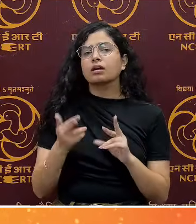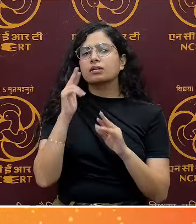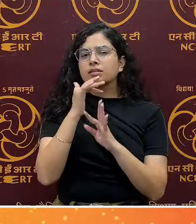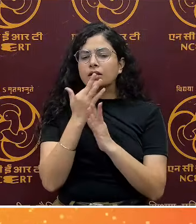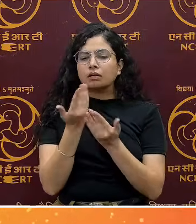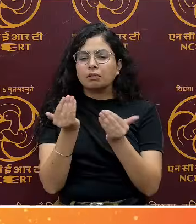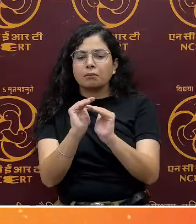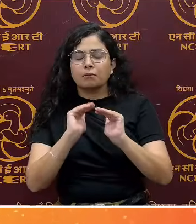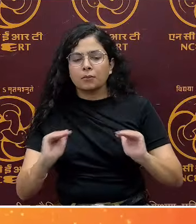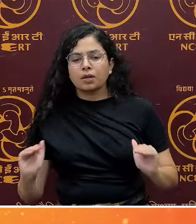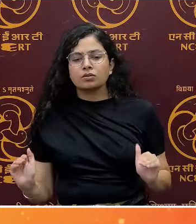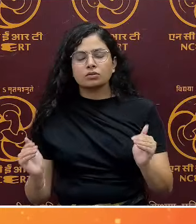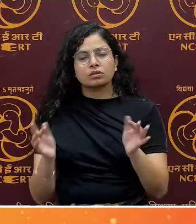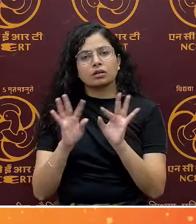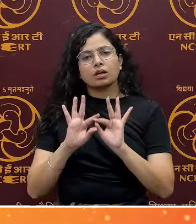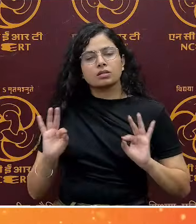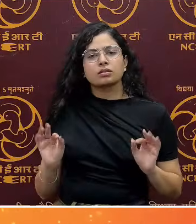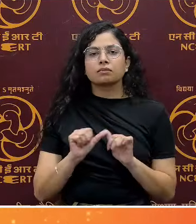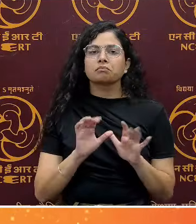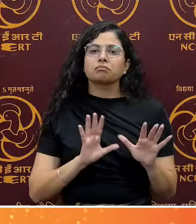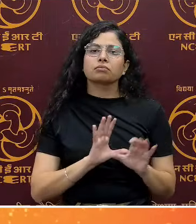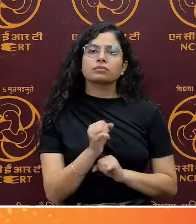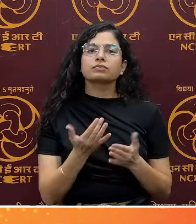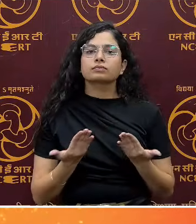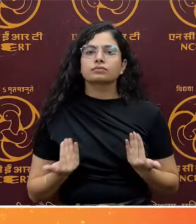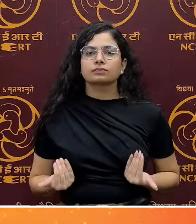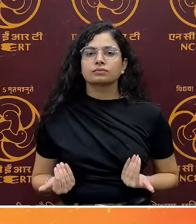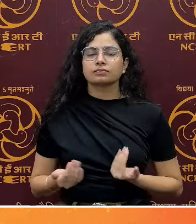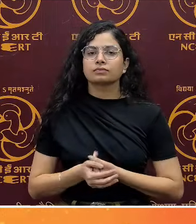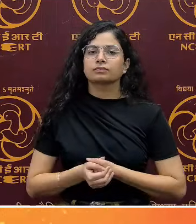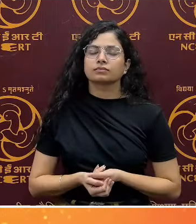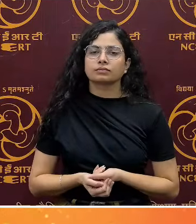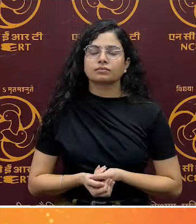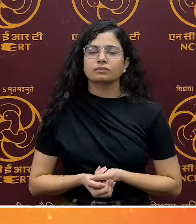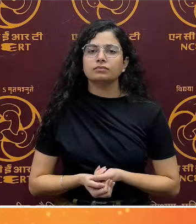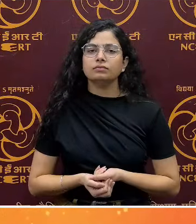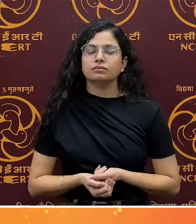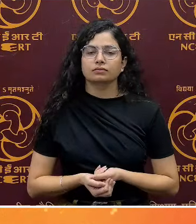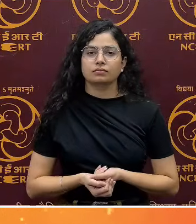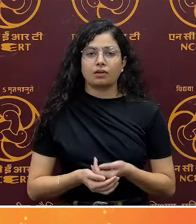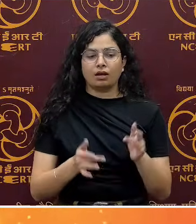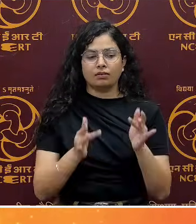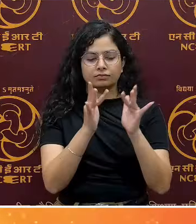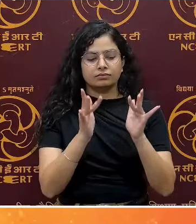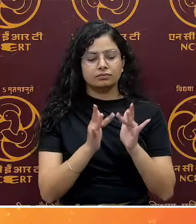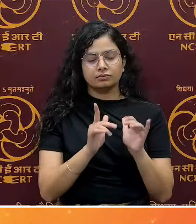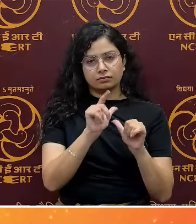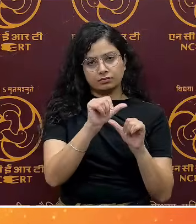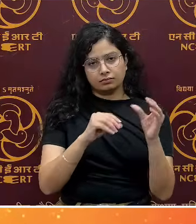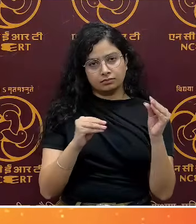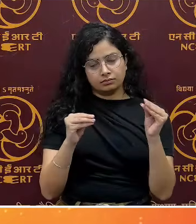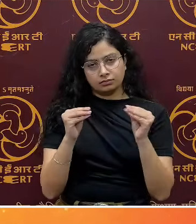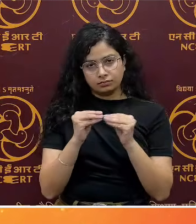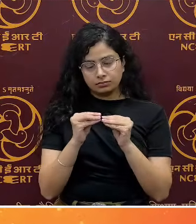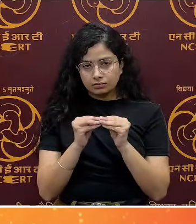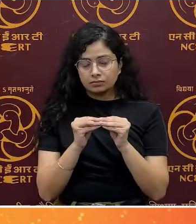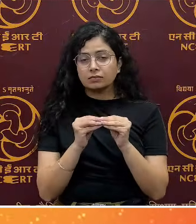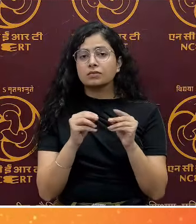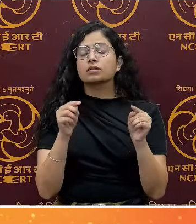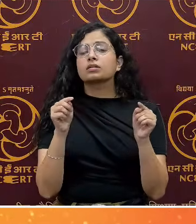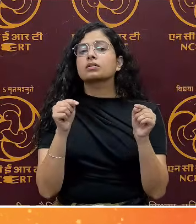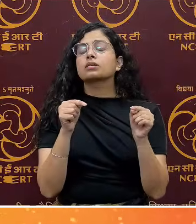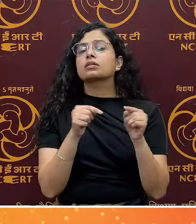students can easily have access to it. Yeah. These virtual labs actually is a